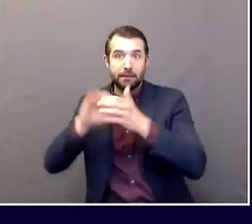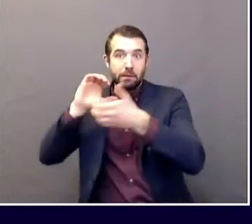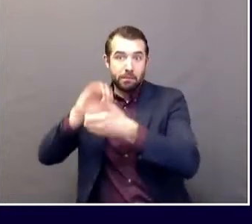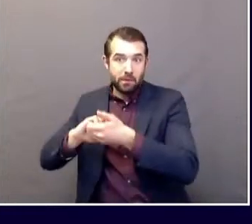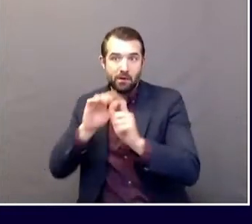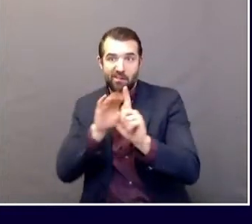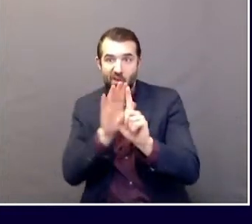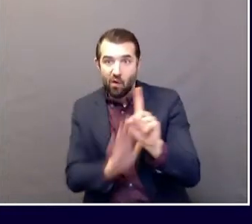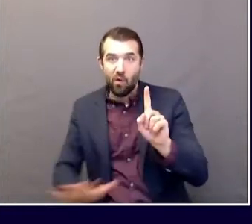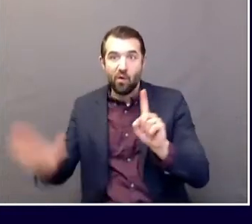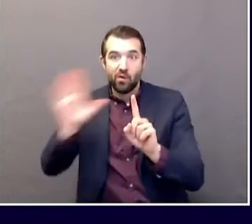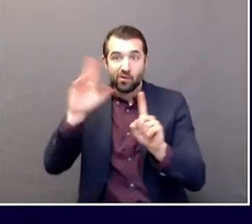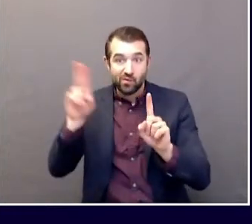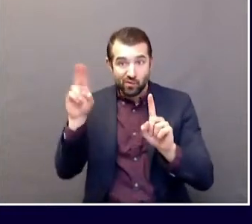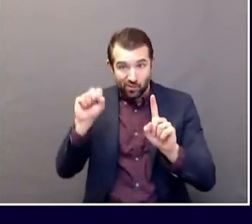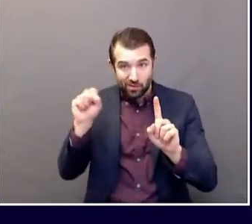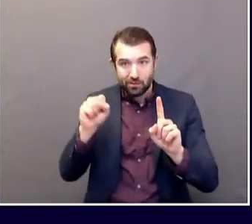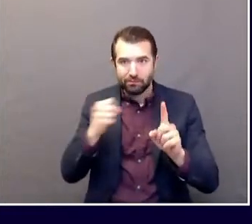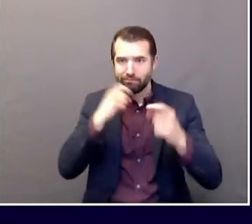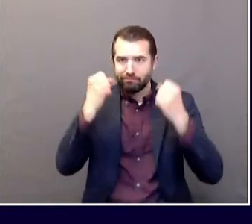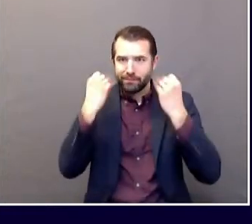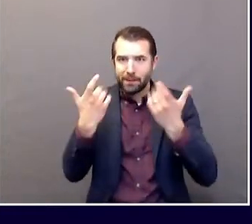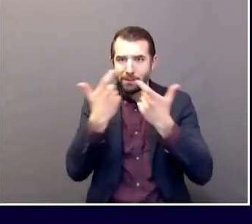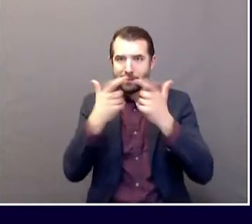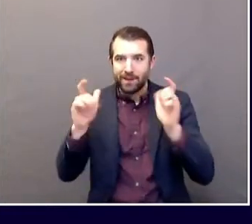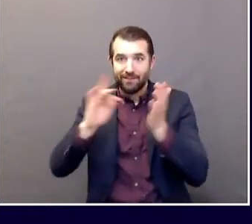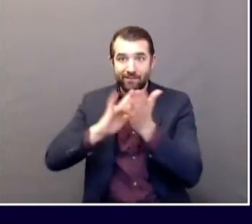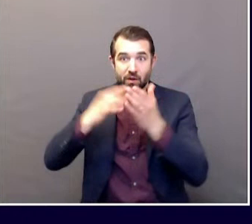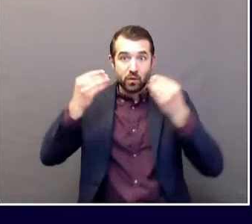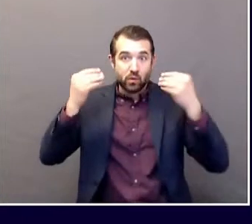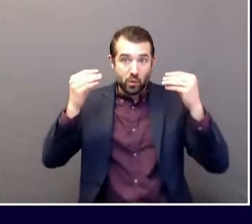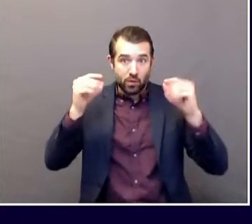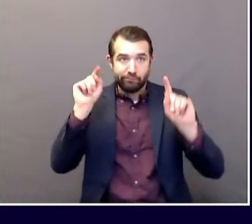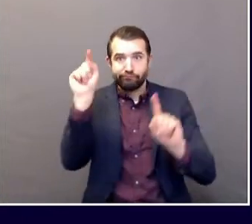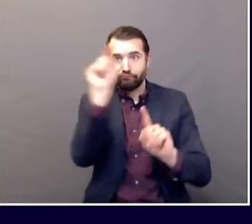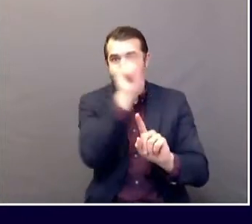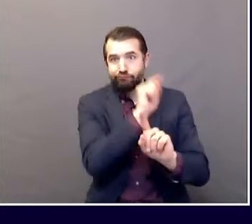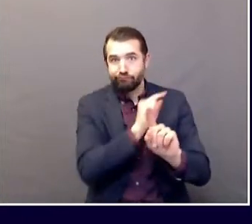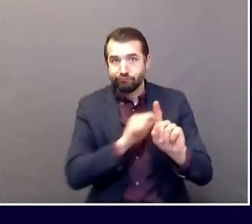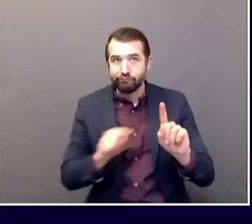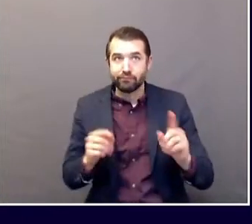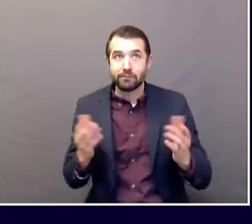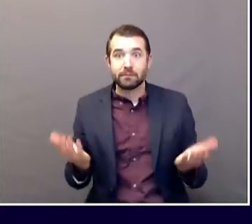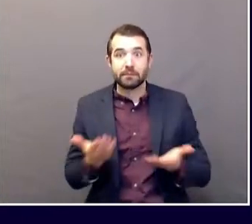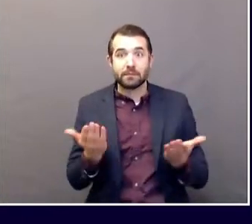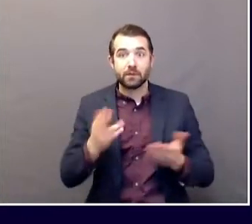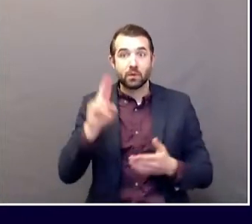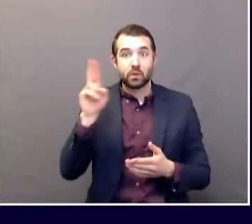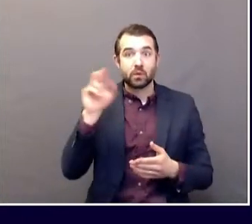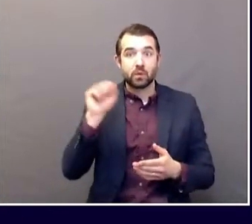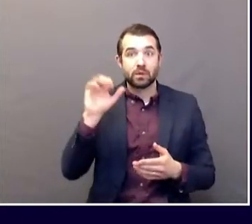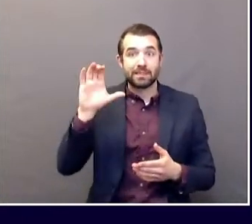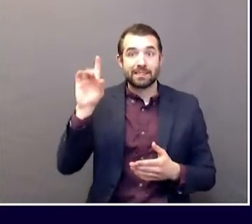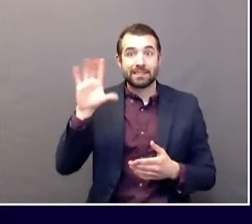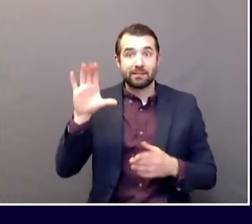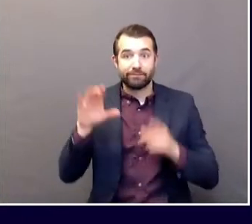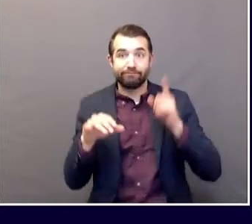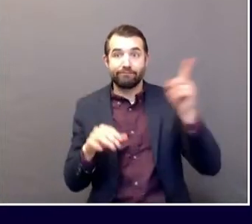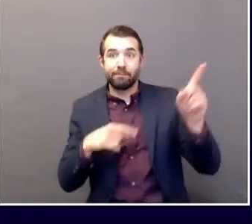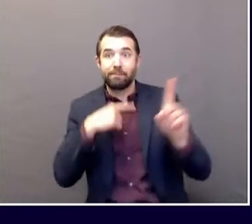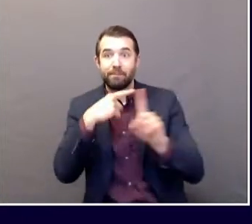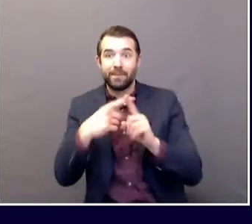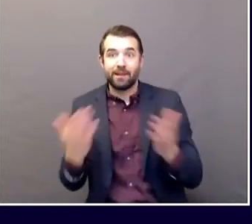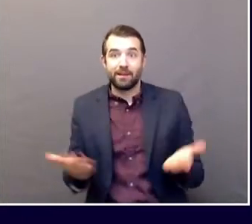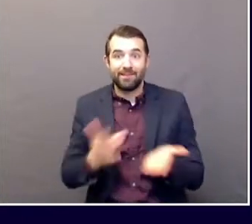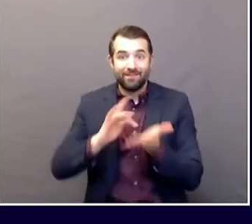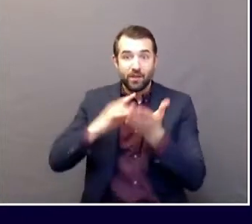we're working both with the pharmacies as well as with the US CDC to time that so that when those assets